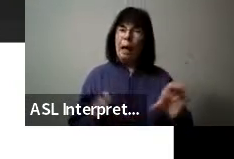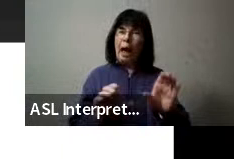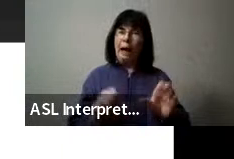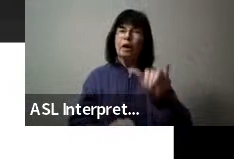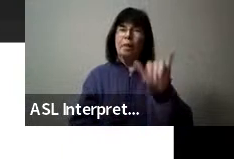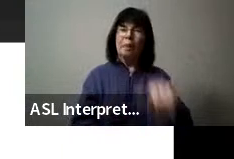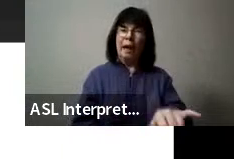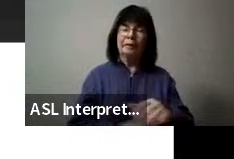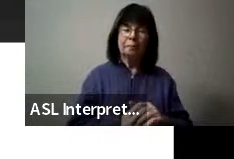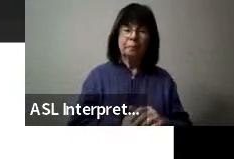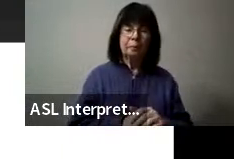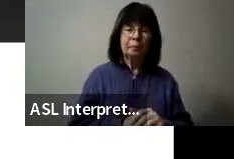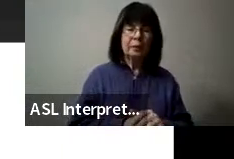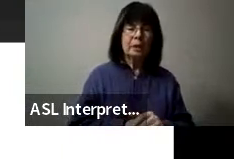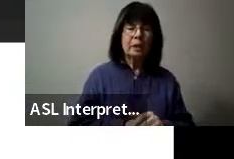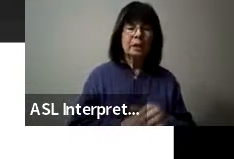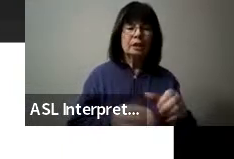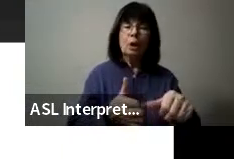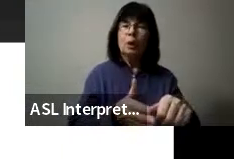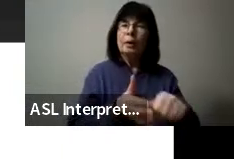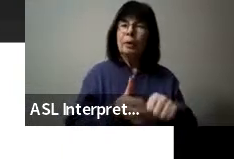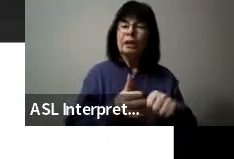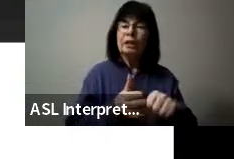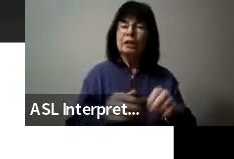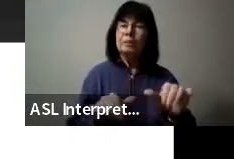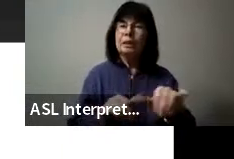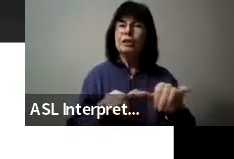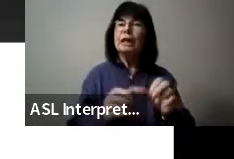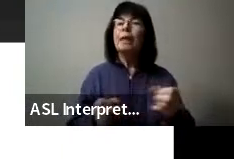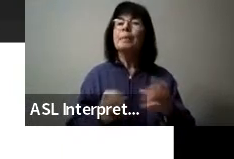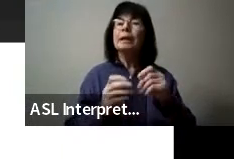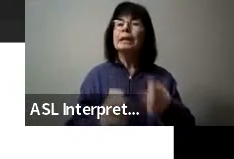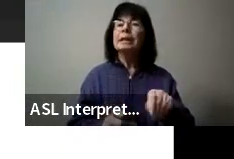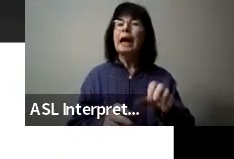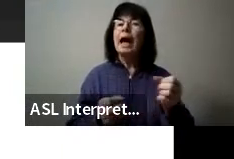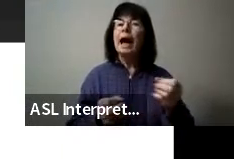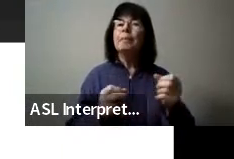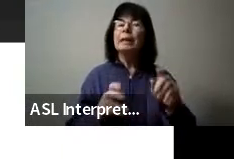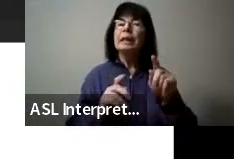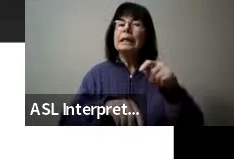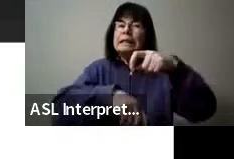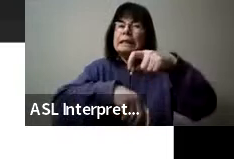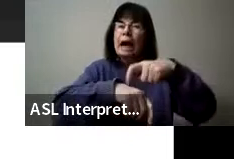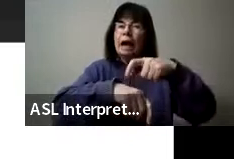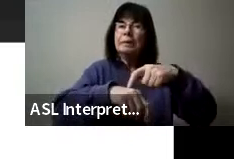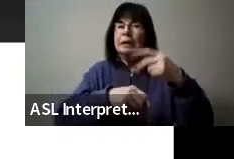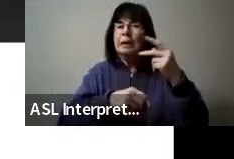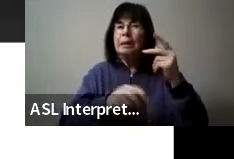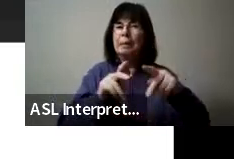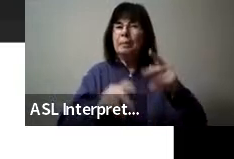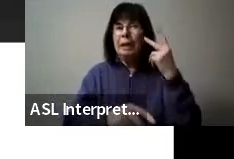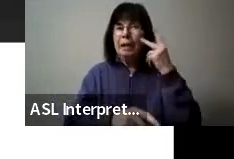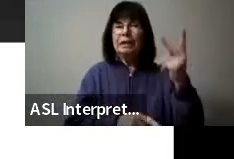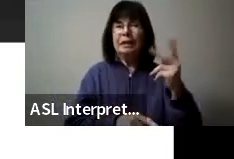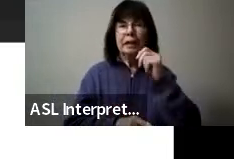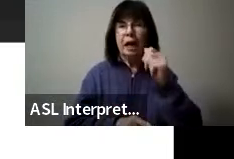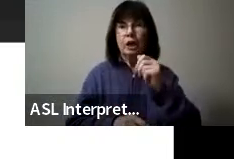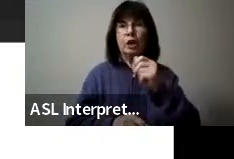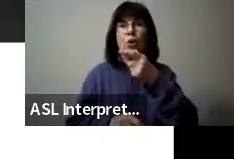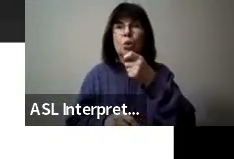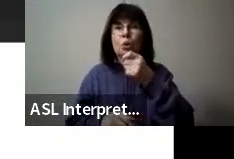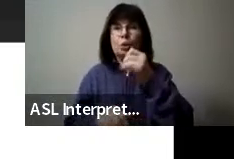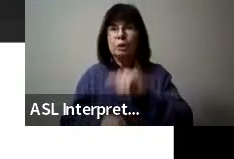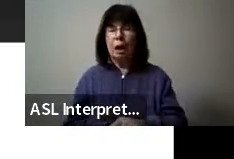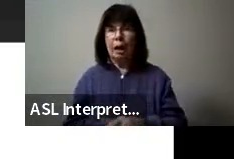impressions measures how many times an ad is seen, not how many individuals have seen the ad. So just in 1 week, we saw